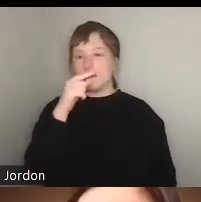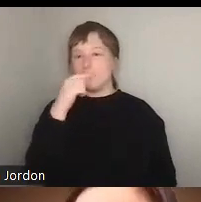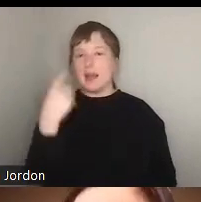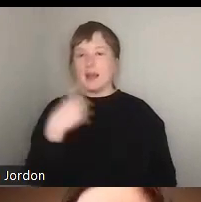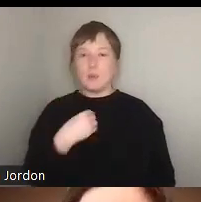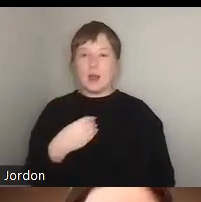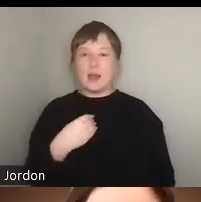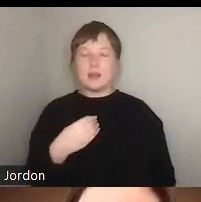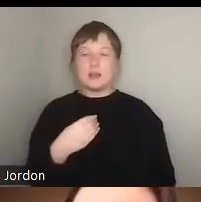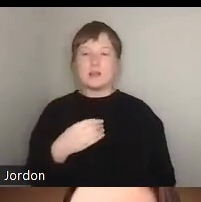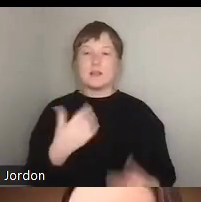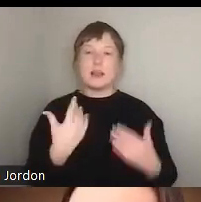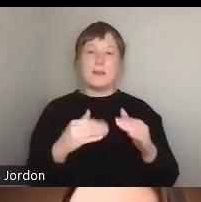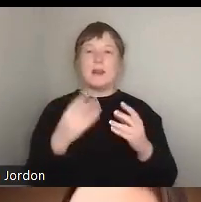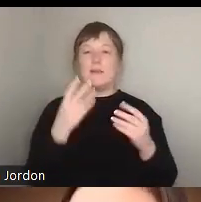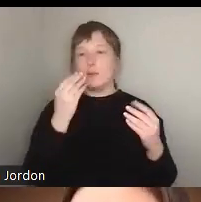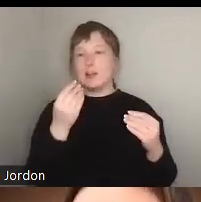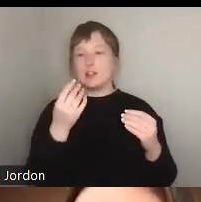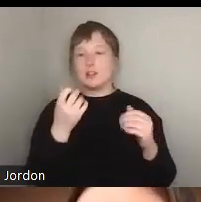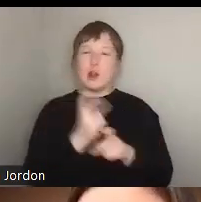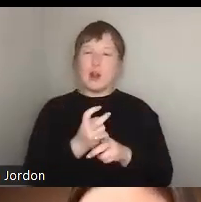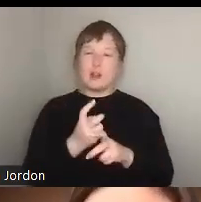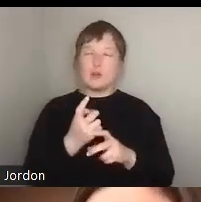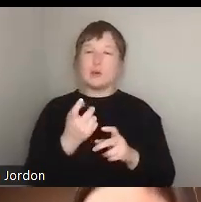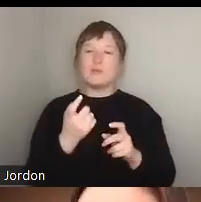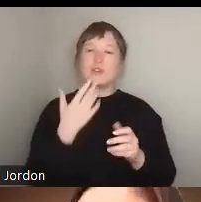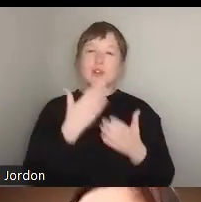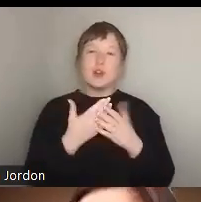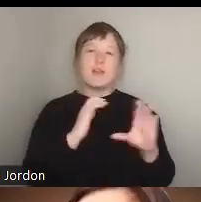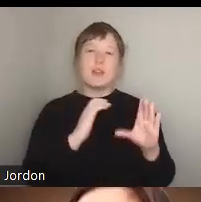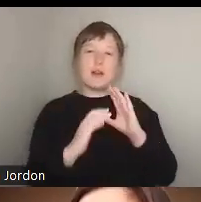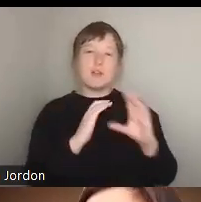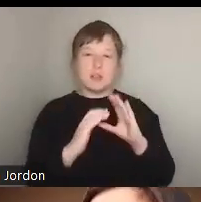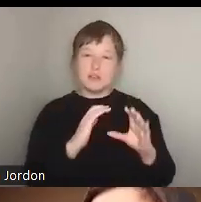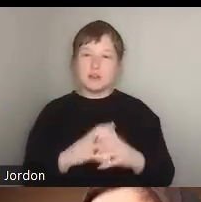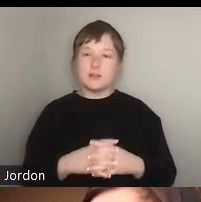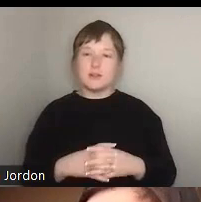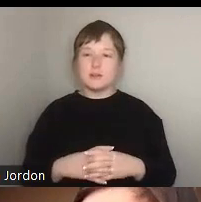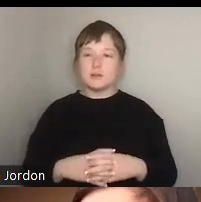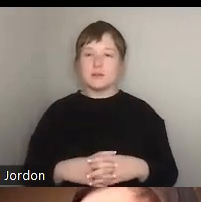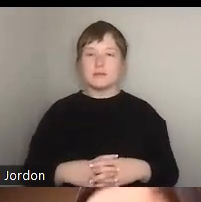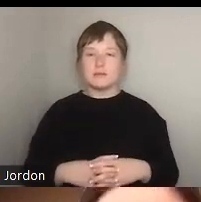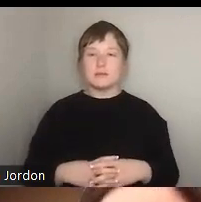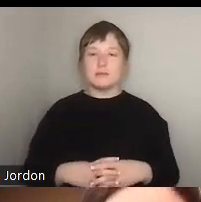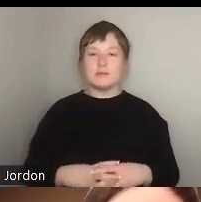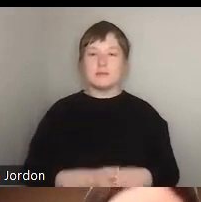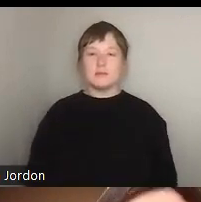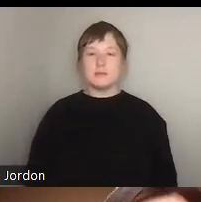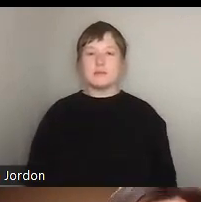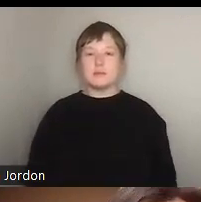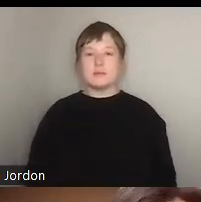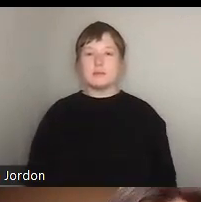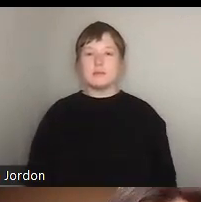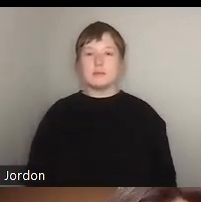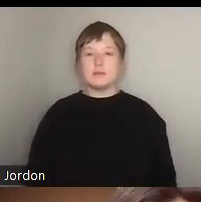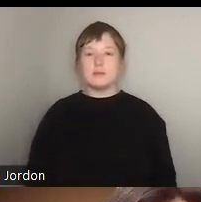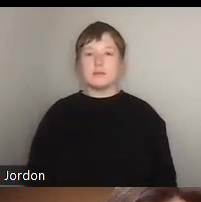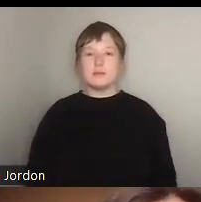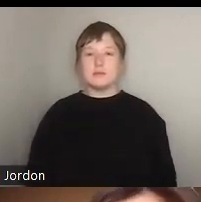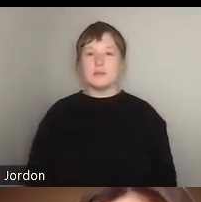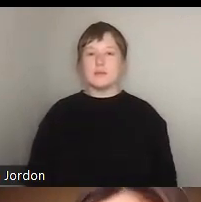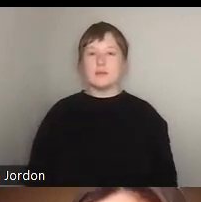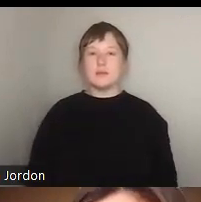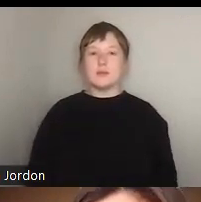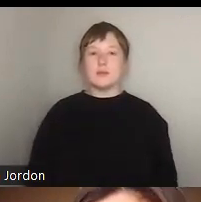hard to know. So I think it's just worth having that conversation. Okay. And I can't give you more guidance than that right now. Thank you. And you know